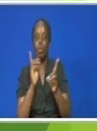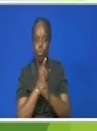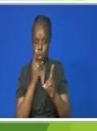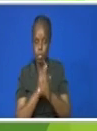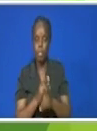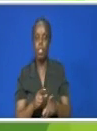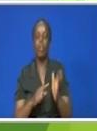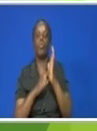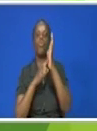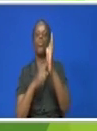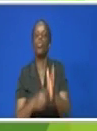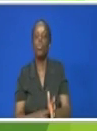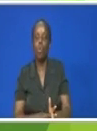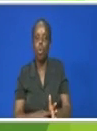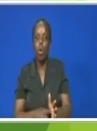to show